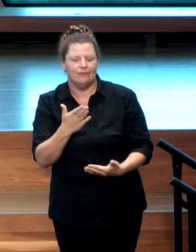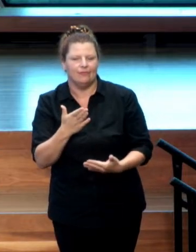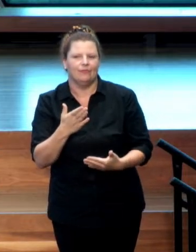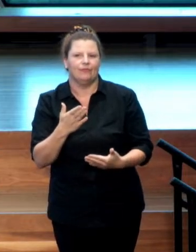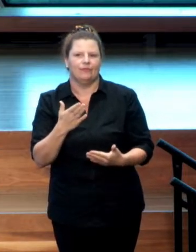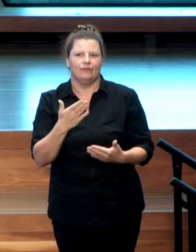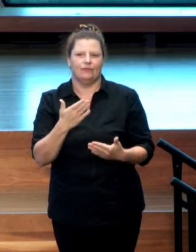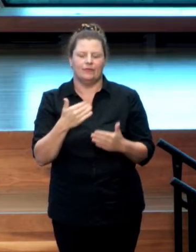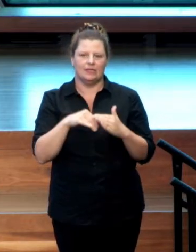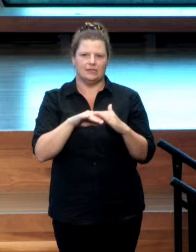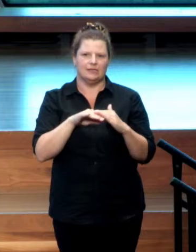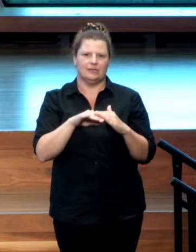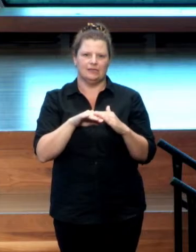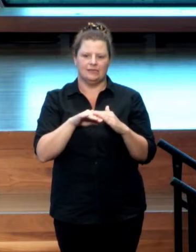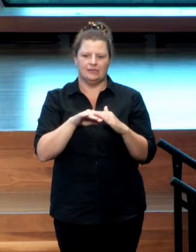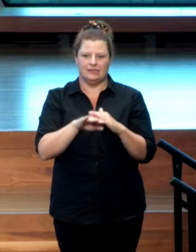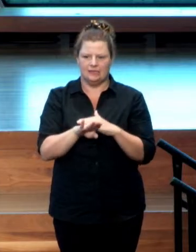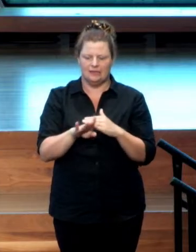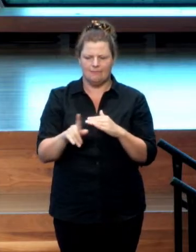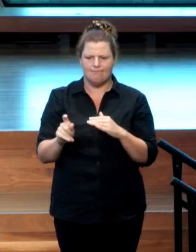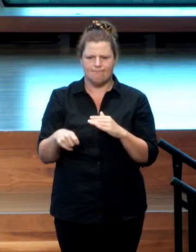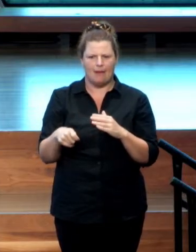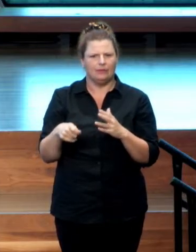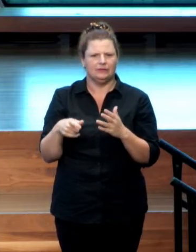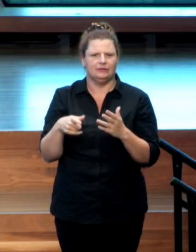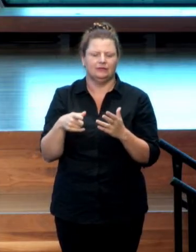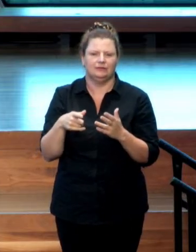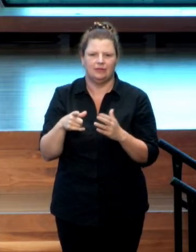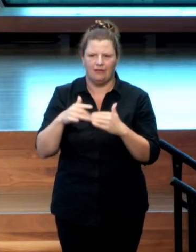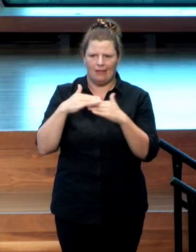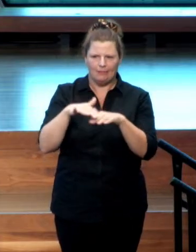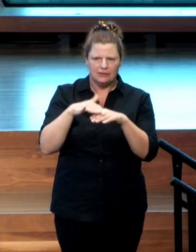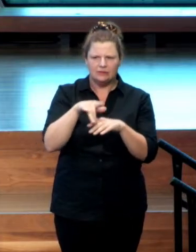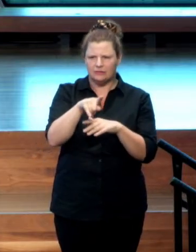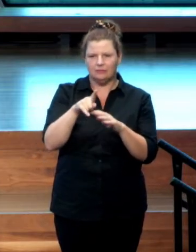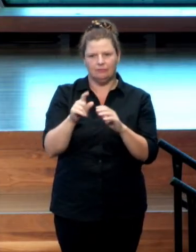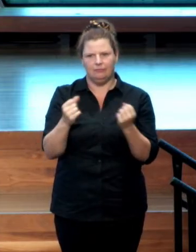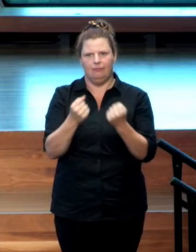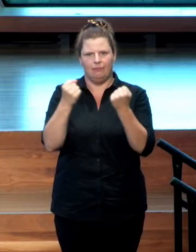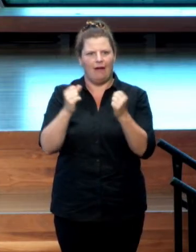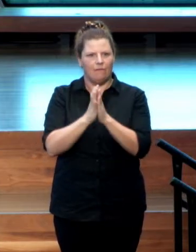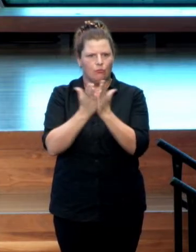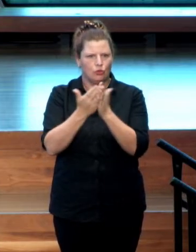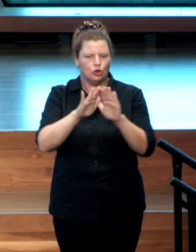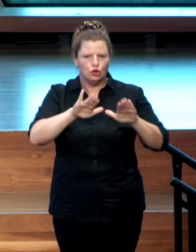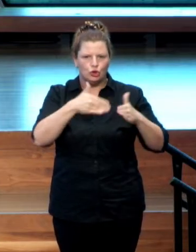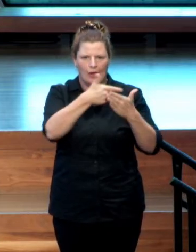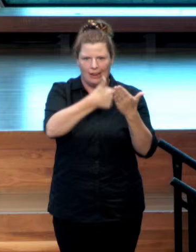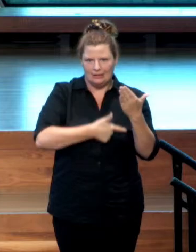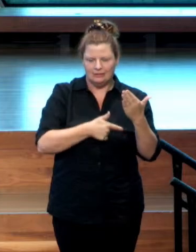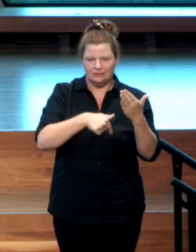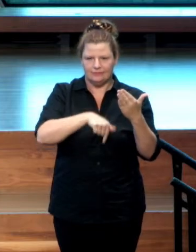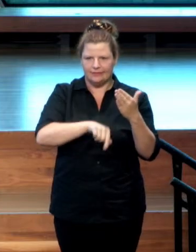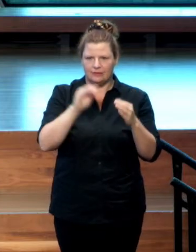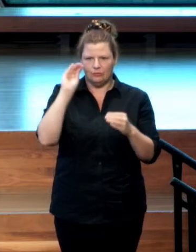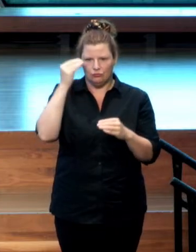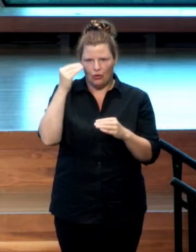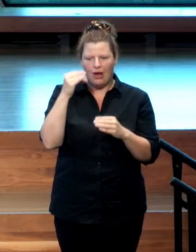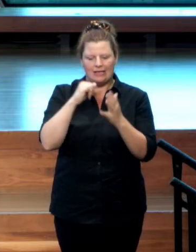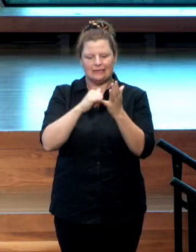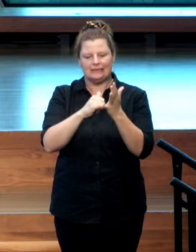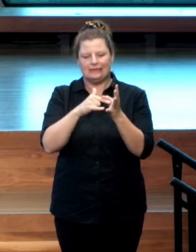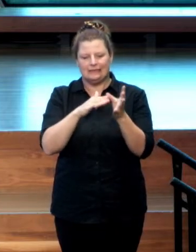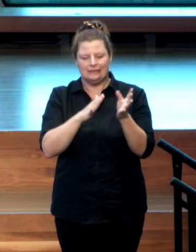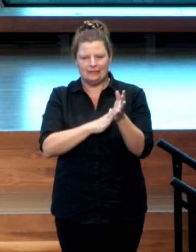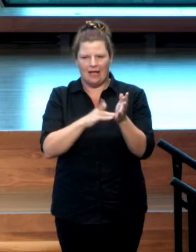the pages of Our Members Be Unlimited, one of many powerful books shortlisted for this prize, Sam Wallman employs the